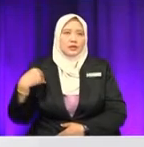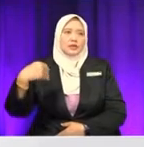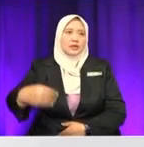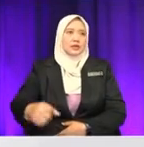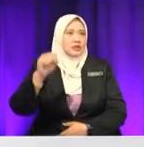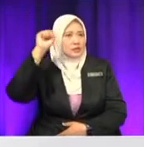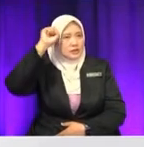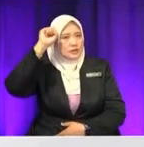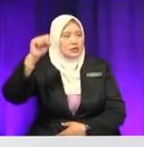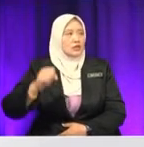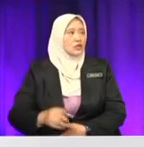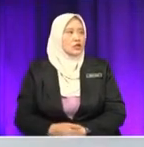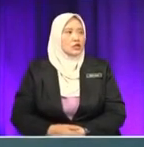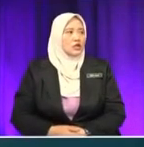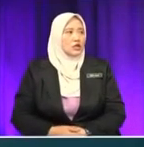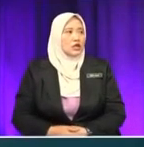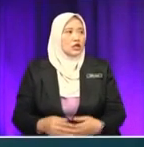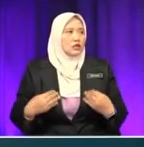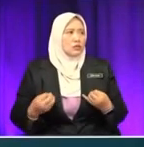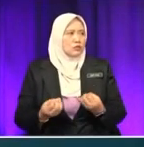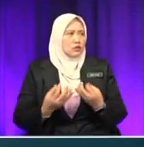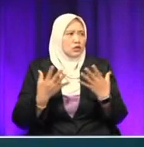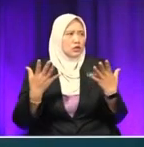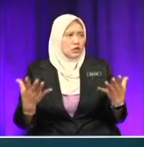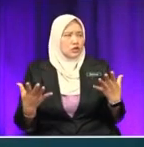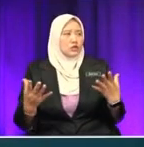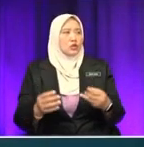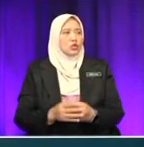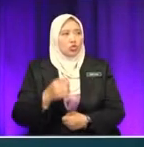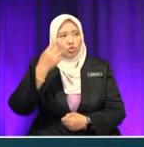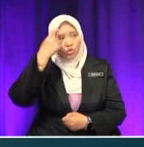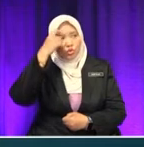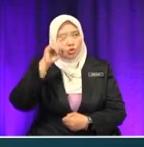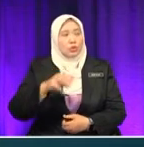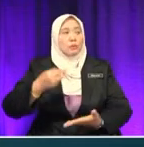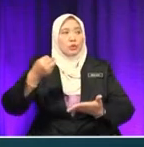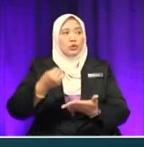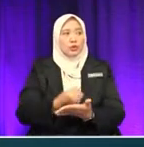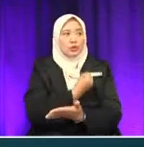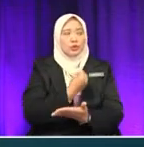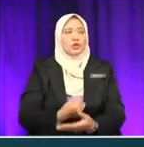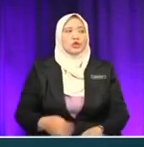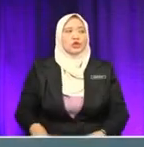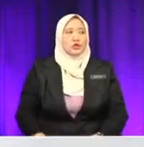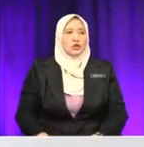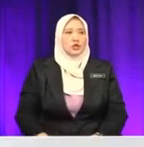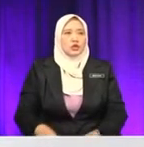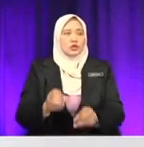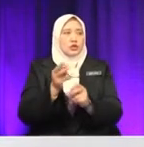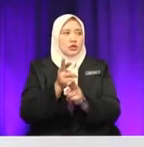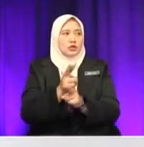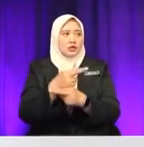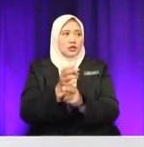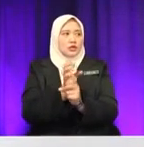on modern inventions? Name a few things you would consider as modern inventions. Anyone in the house? Madam, can I